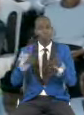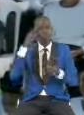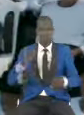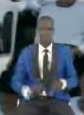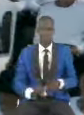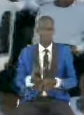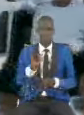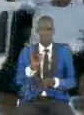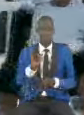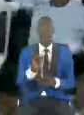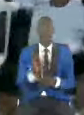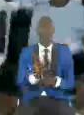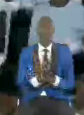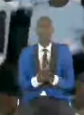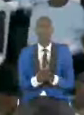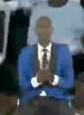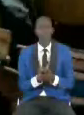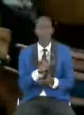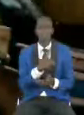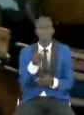Amen. Little amen. Amen.